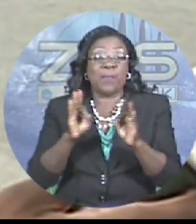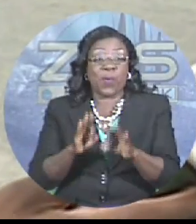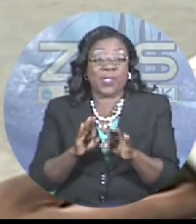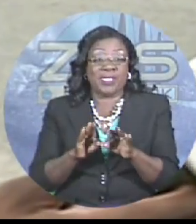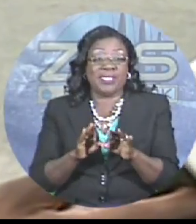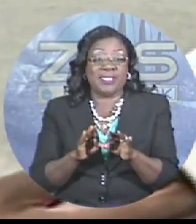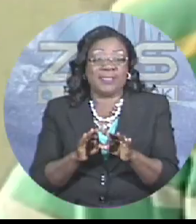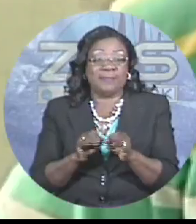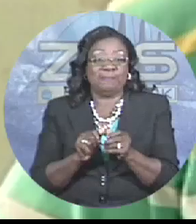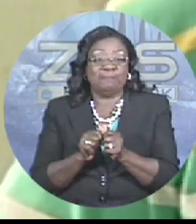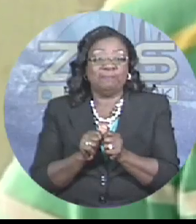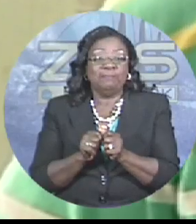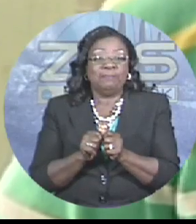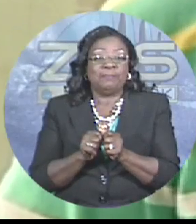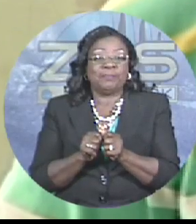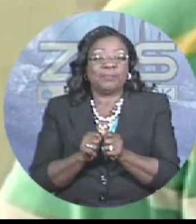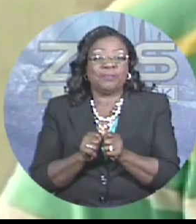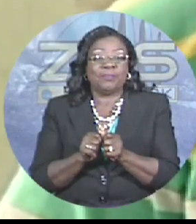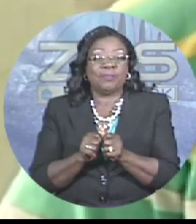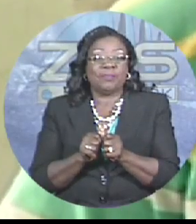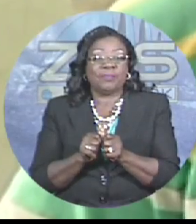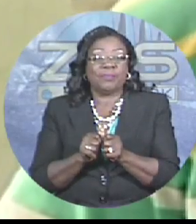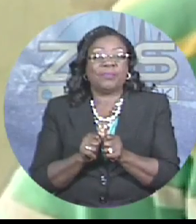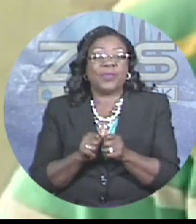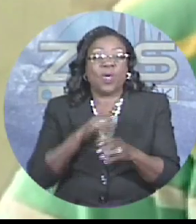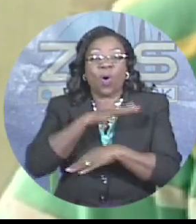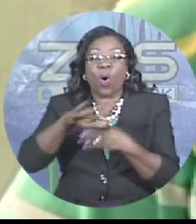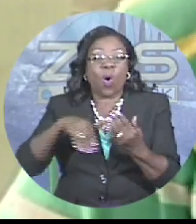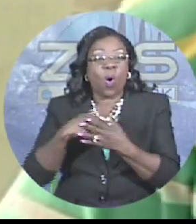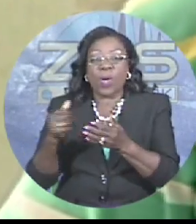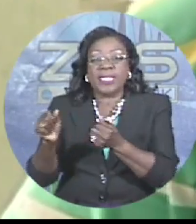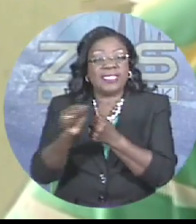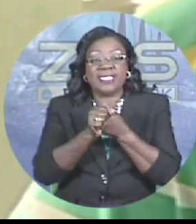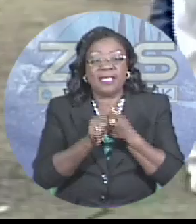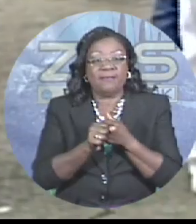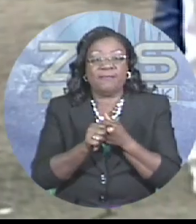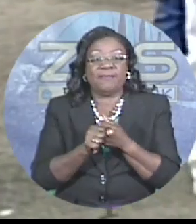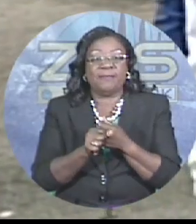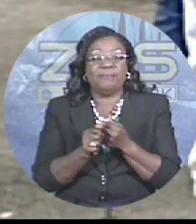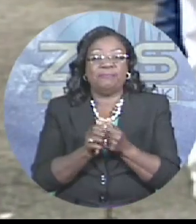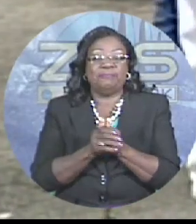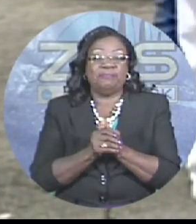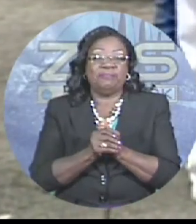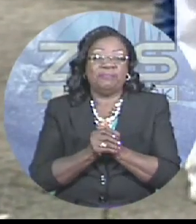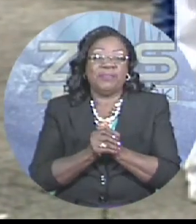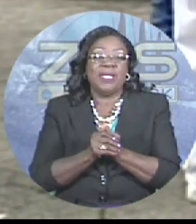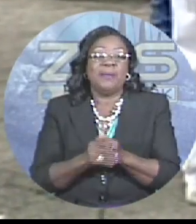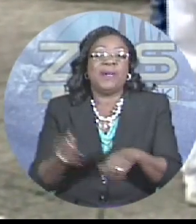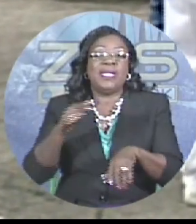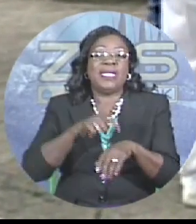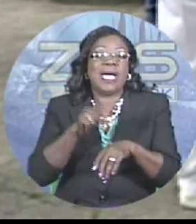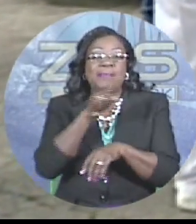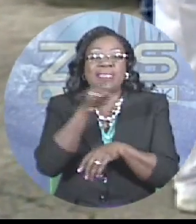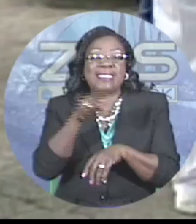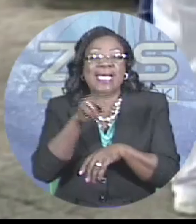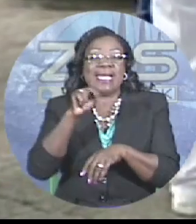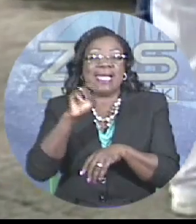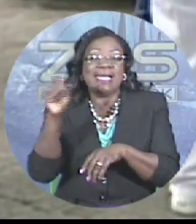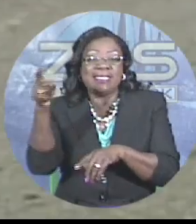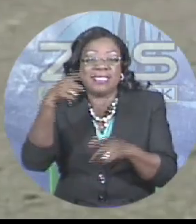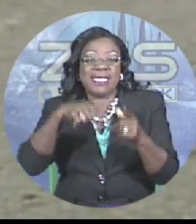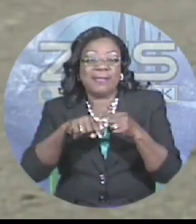with the next step from there. They're all safe. The most important thing, they're all safe. By the time our ZNS News team left the